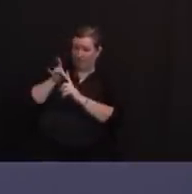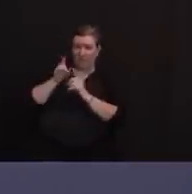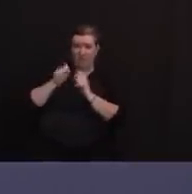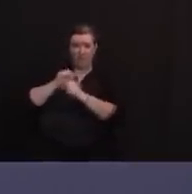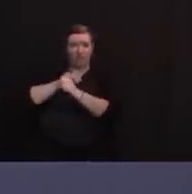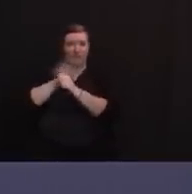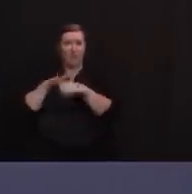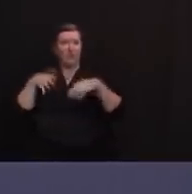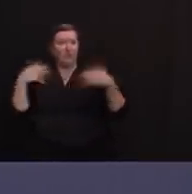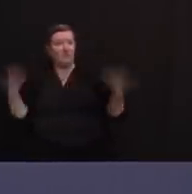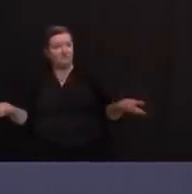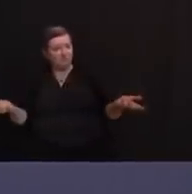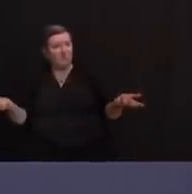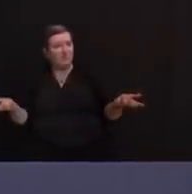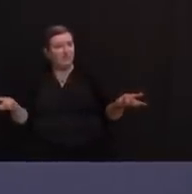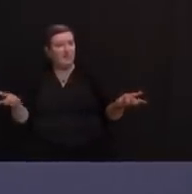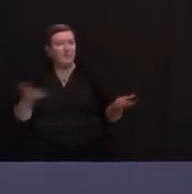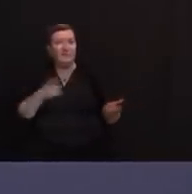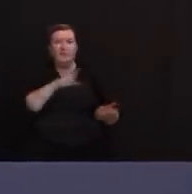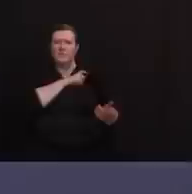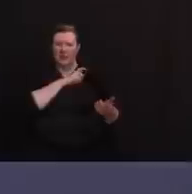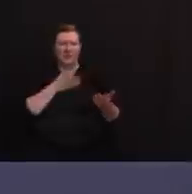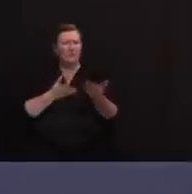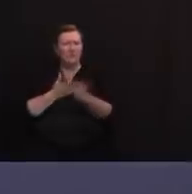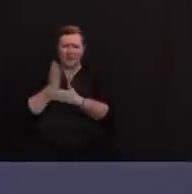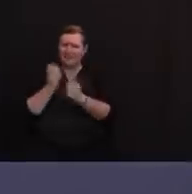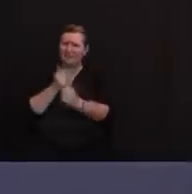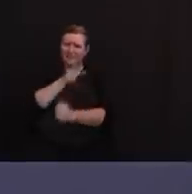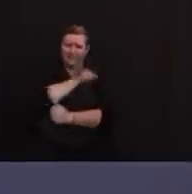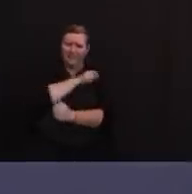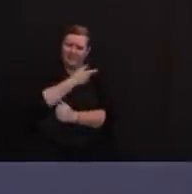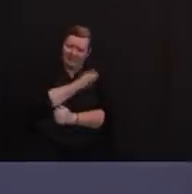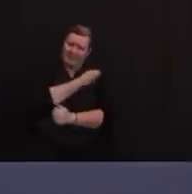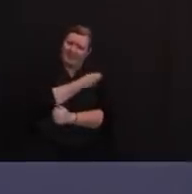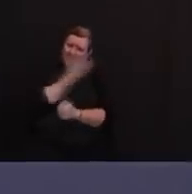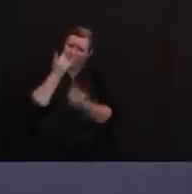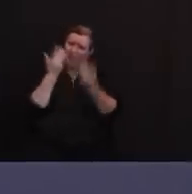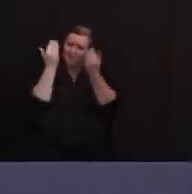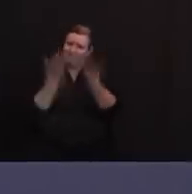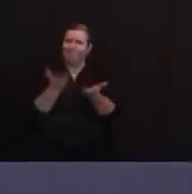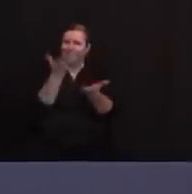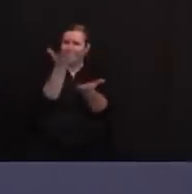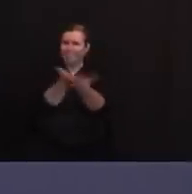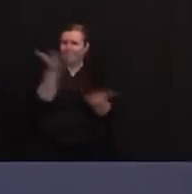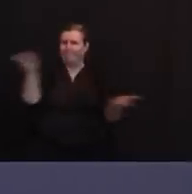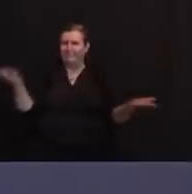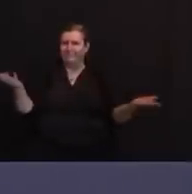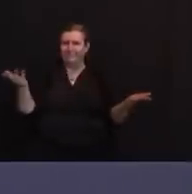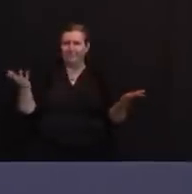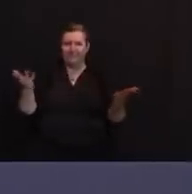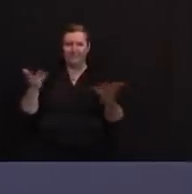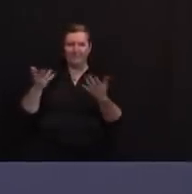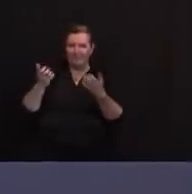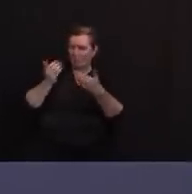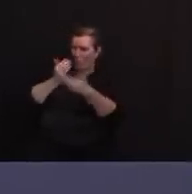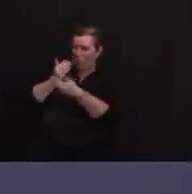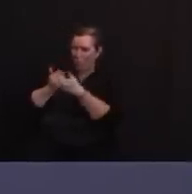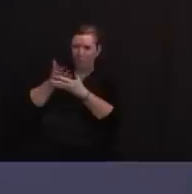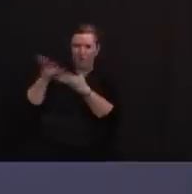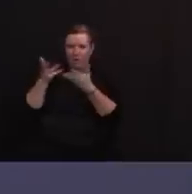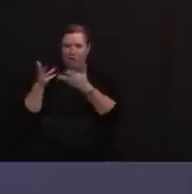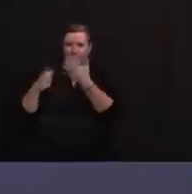example. In addition to the more, I think, regular drumbeat of being much more in close proximity with folks, as you pointed out earlier, Judy,